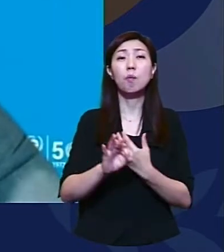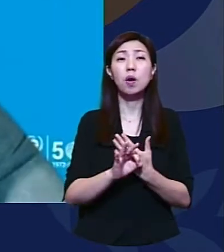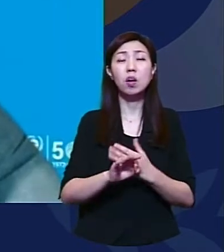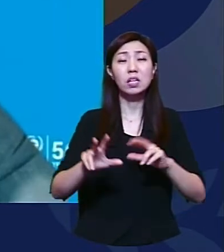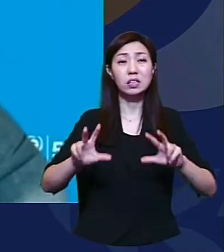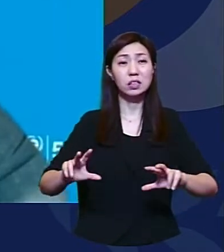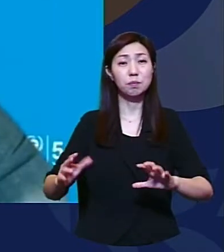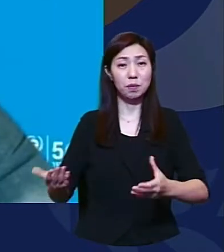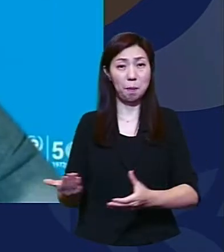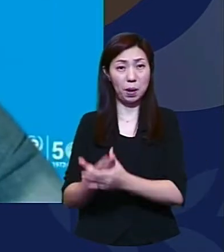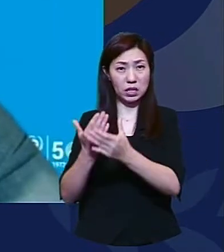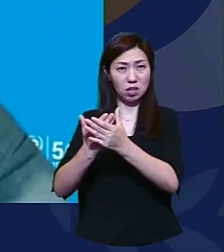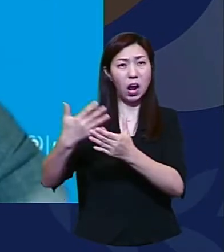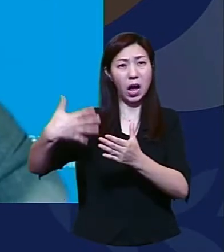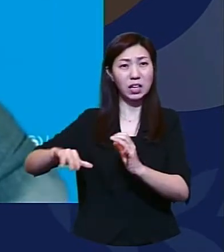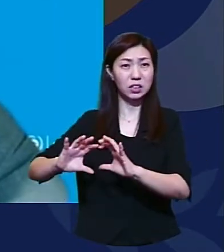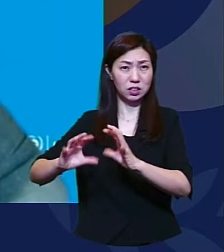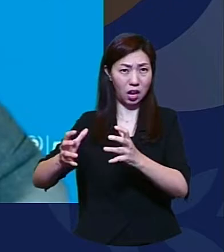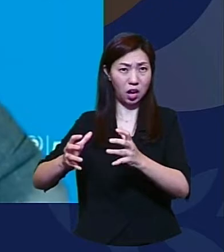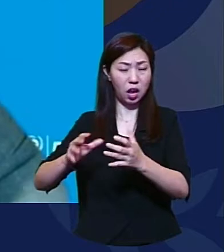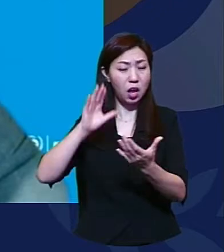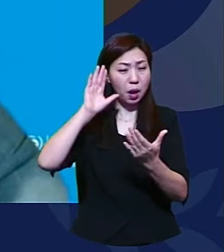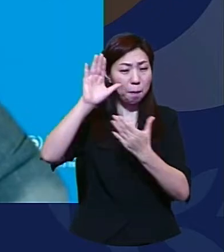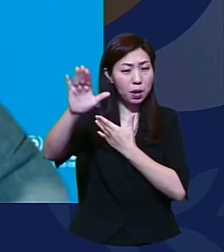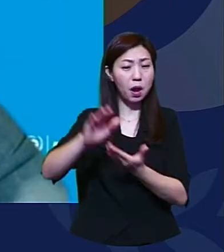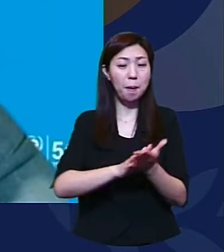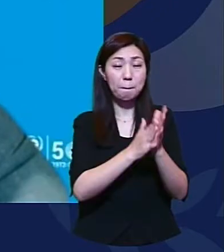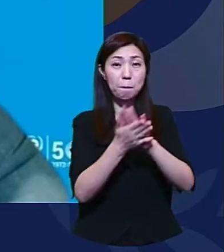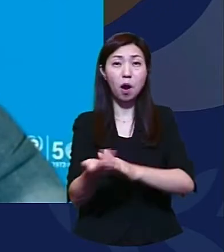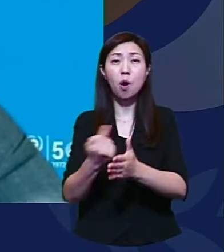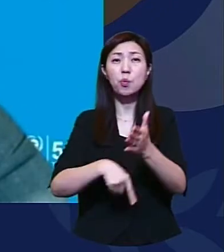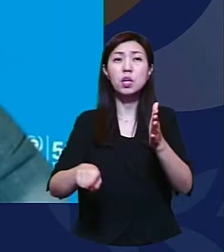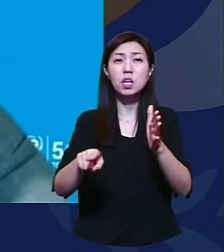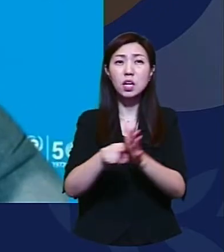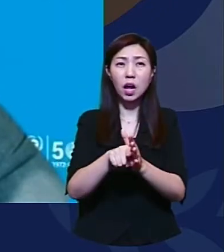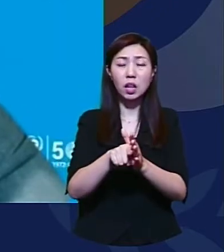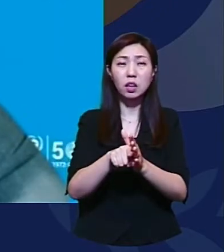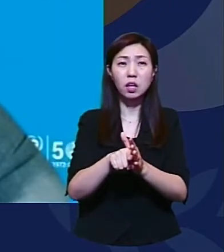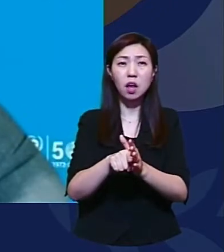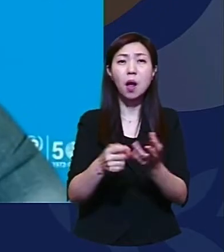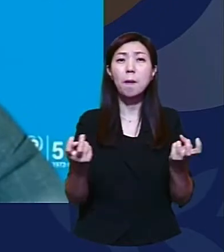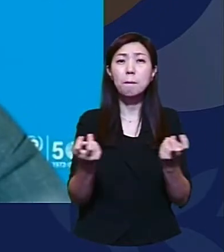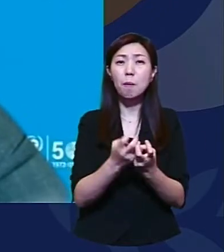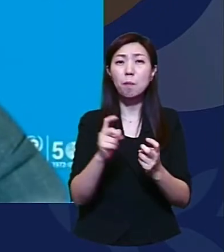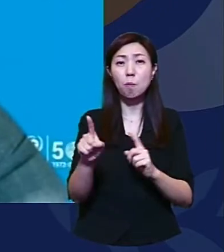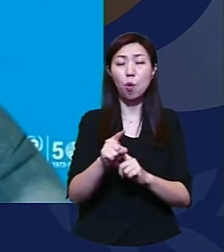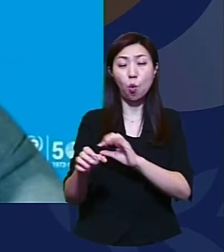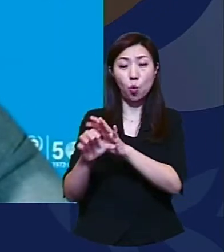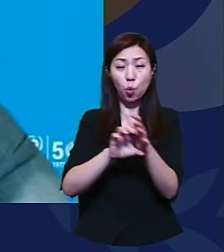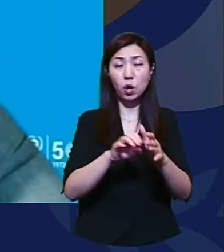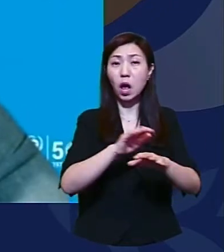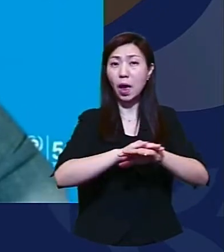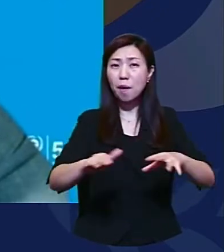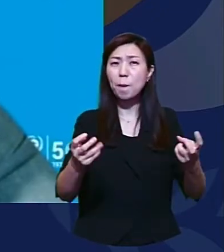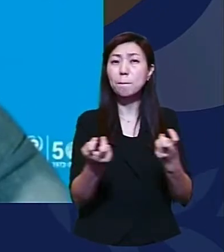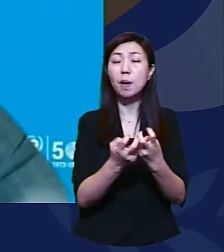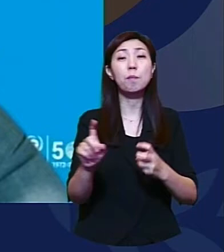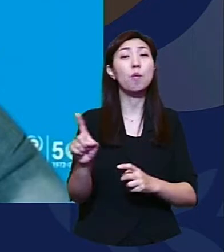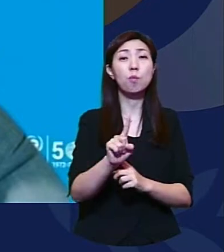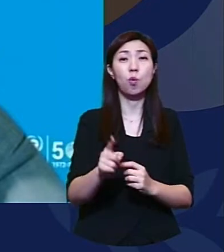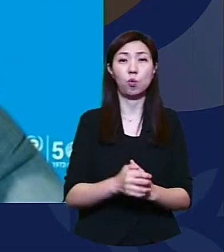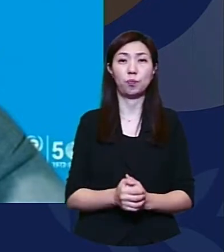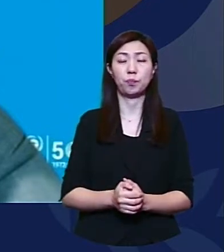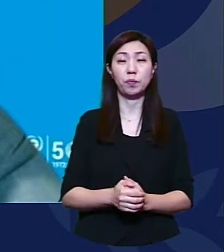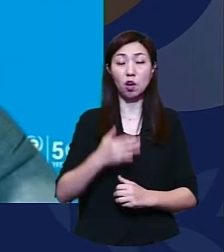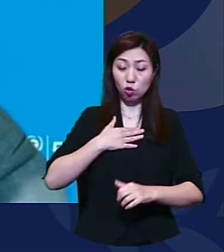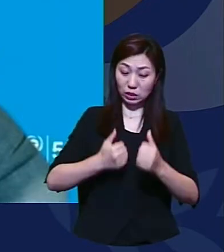from the shock of COVID in a way that leaves our children a planet that is in better shape than we found it